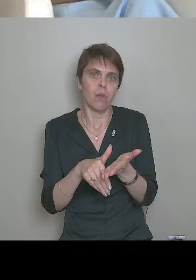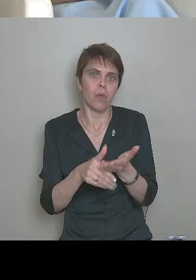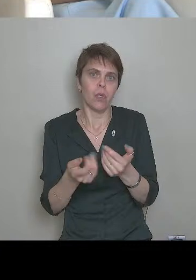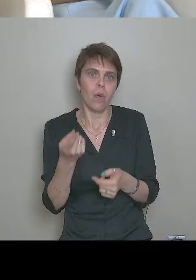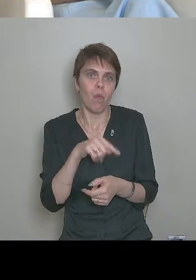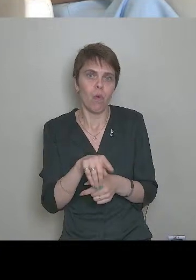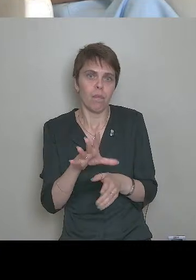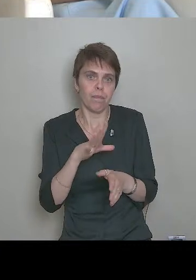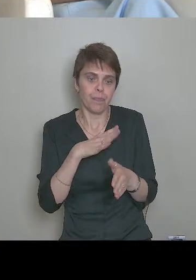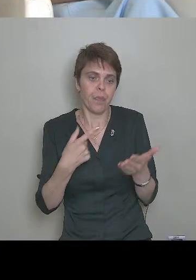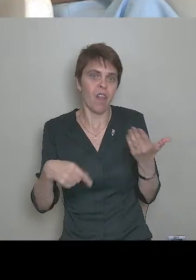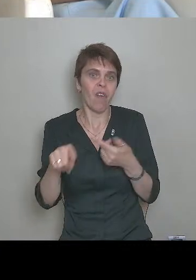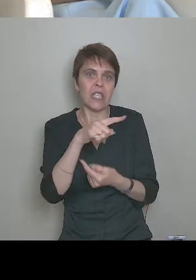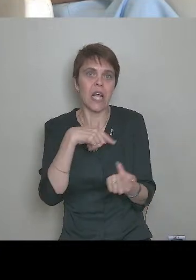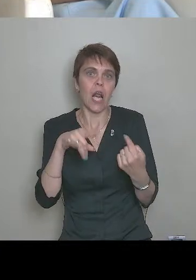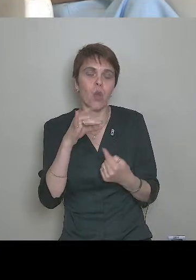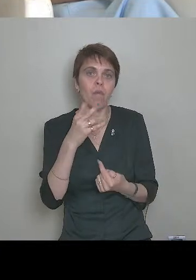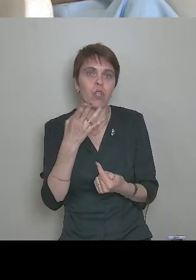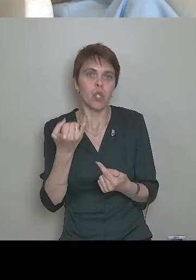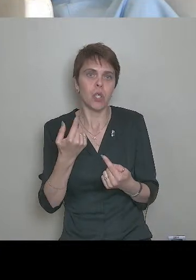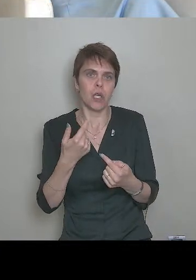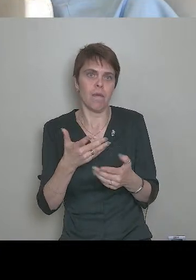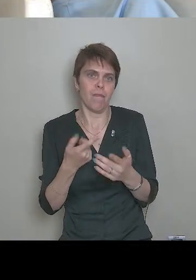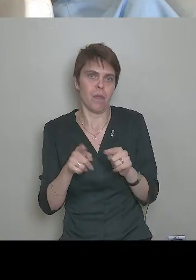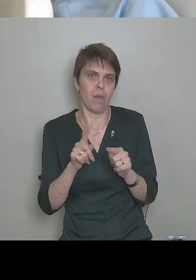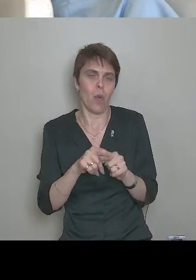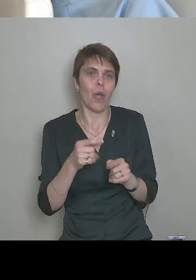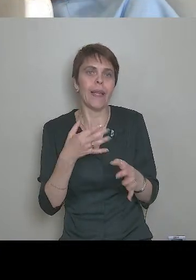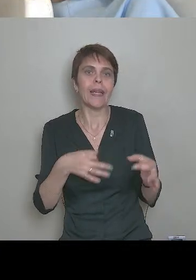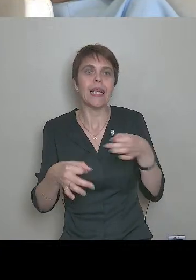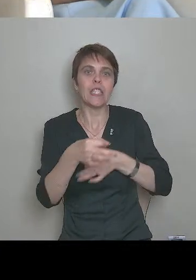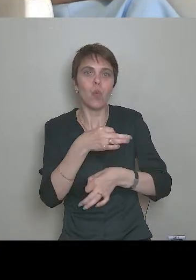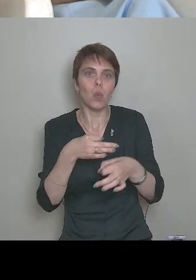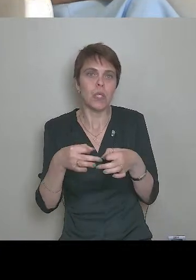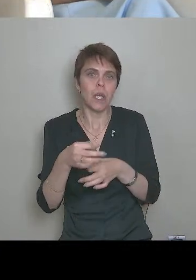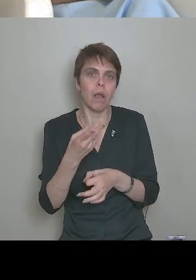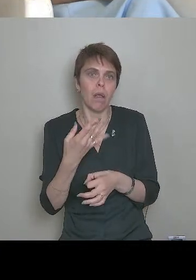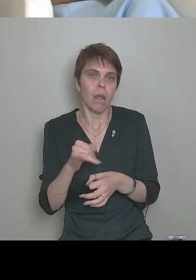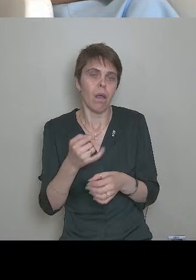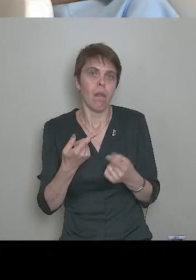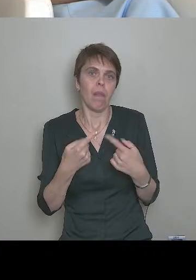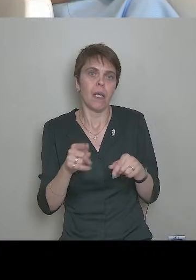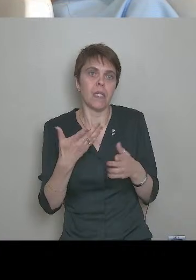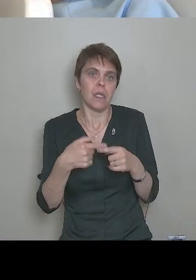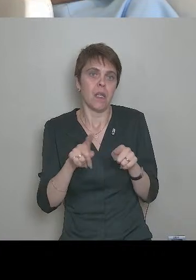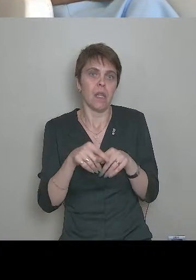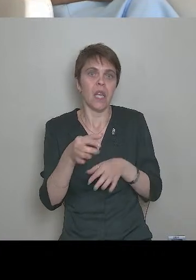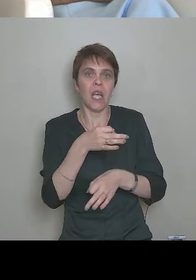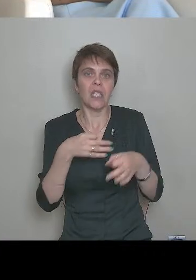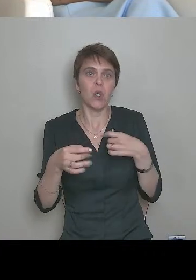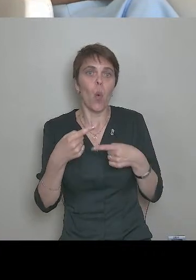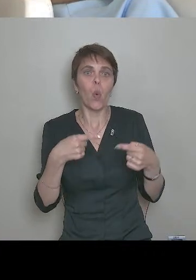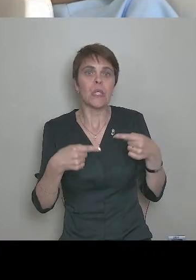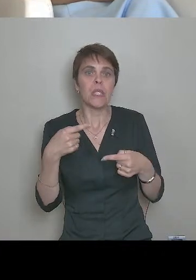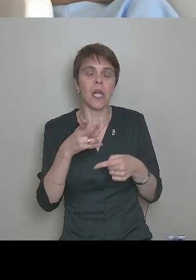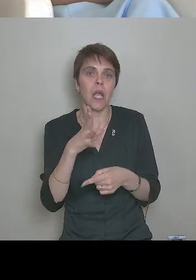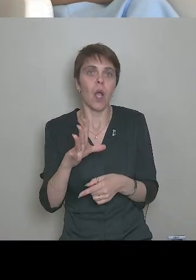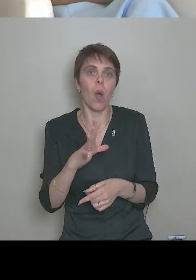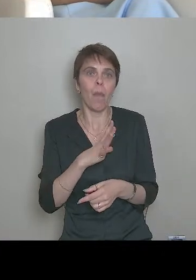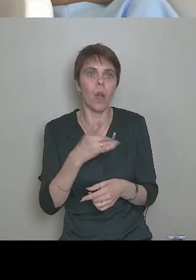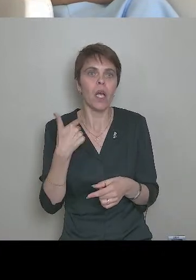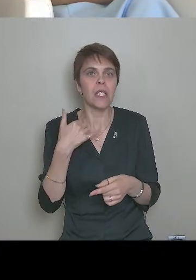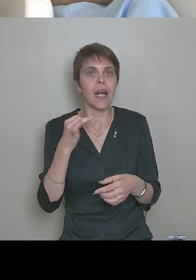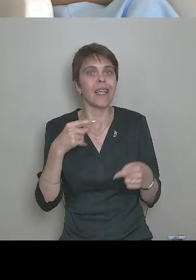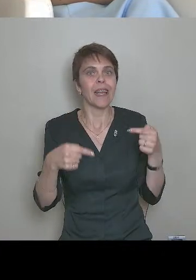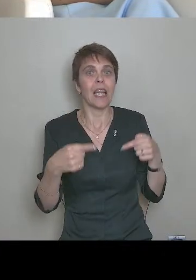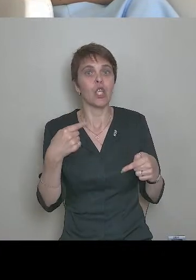nevertheless, this interpretation helped a lot, because in the TECs there were a lot of discussions on this issue, and thus